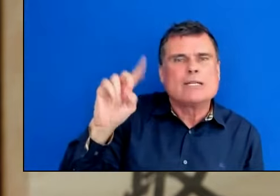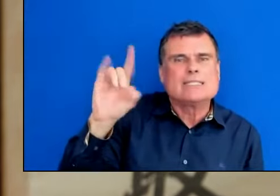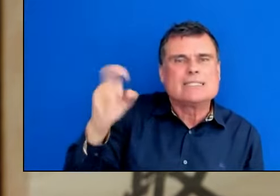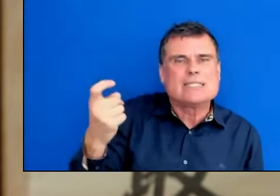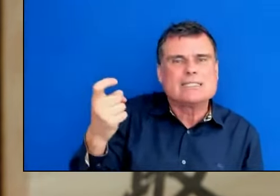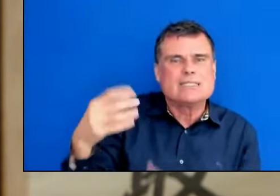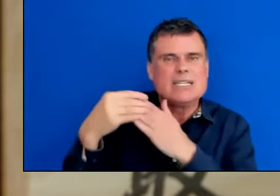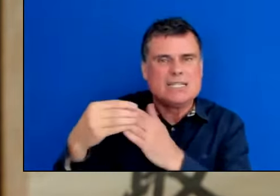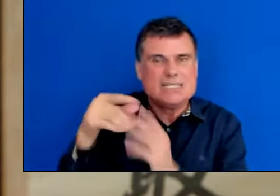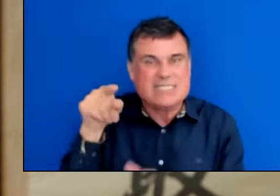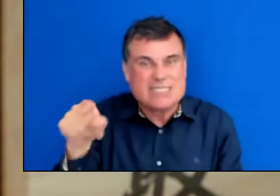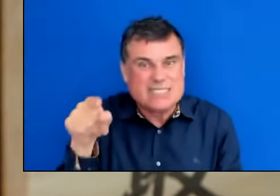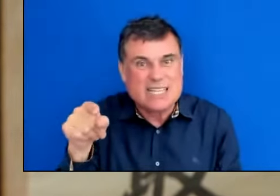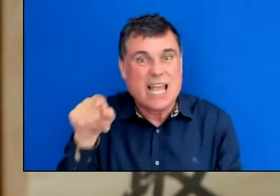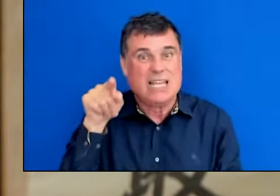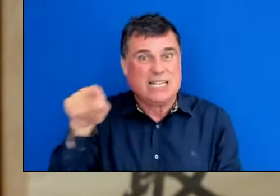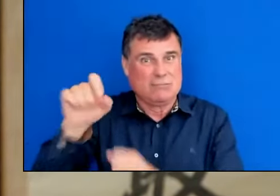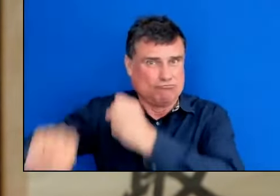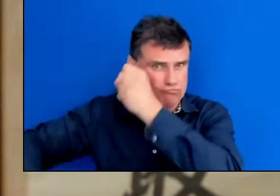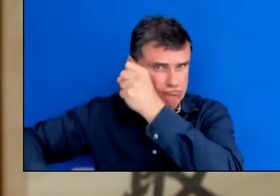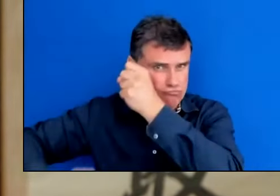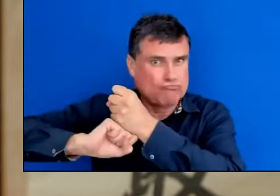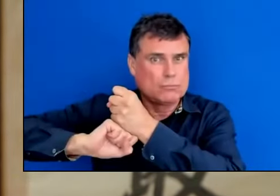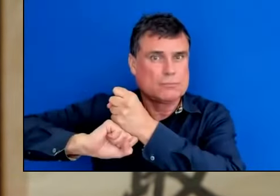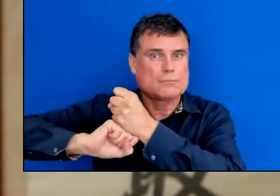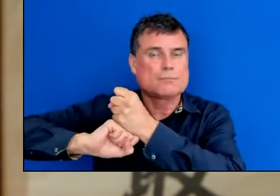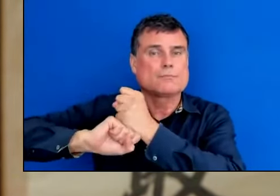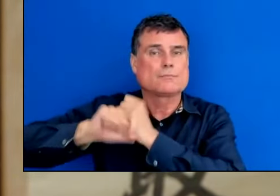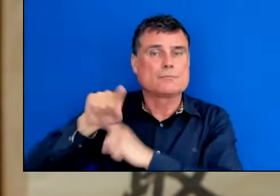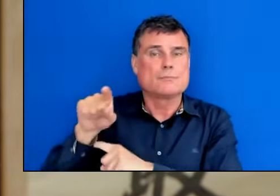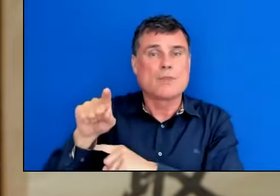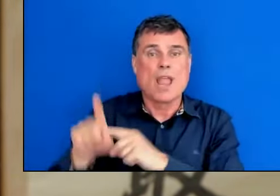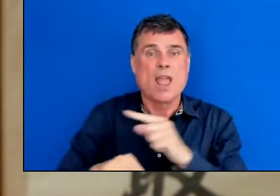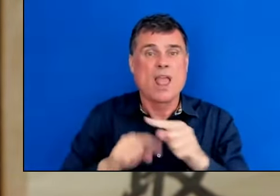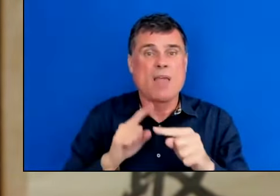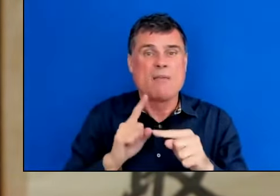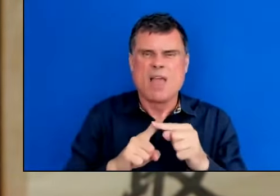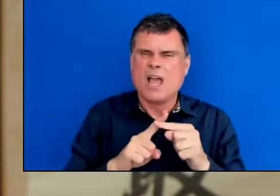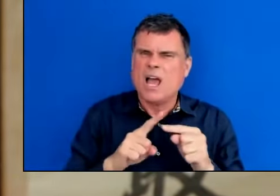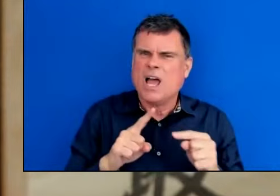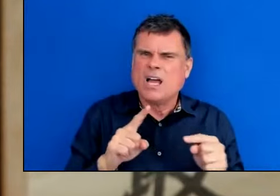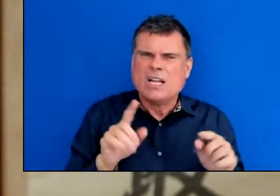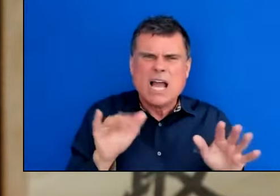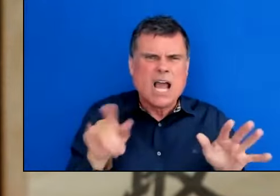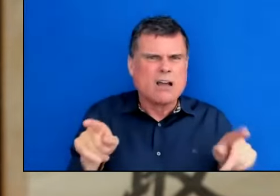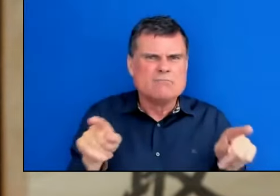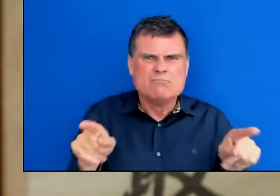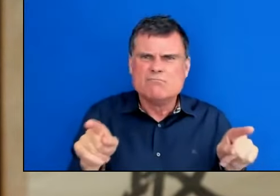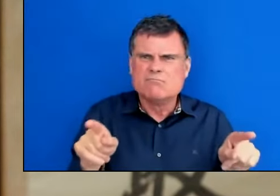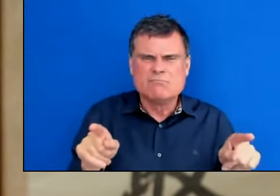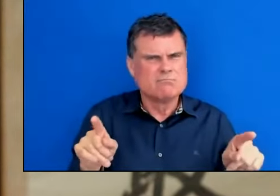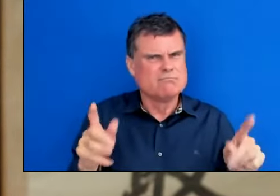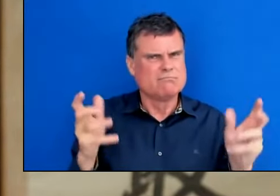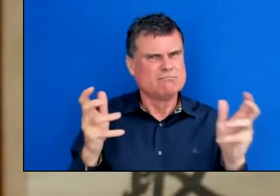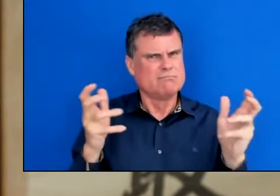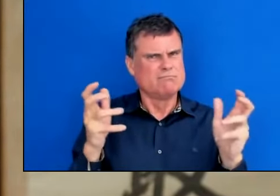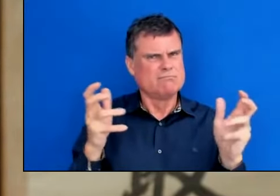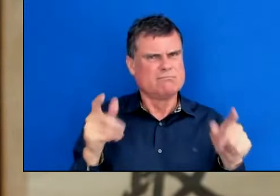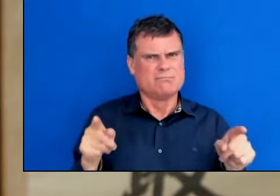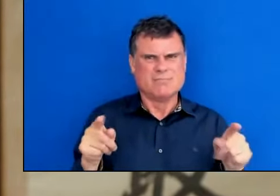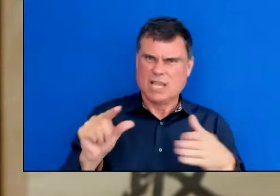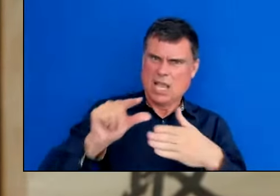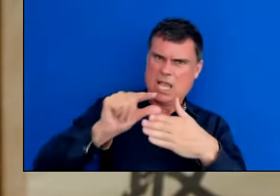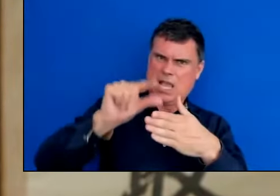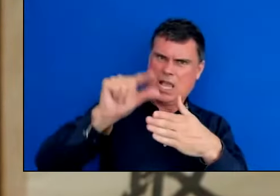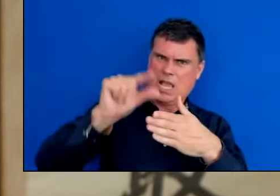his unqualified support of himself and his caucus. I had the support from our side of the house. And I think about that spirit of cooperation. That's one of the